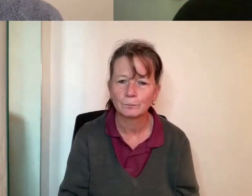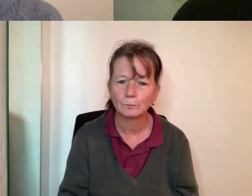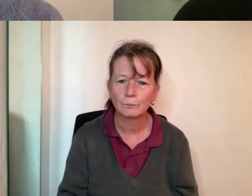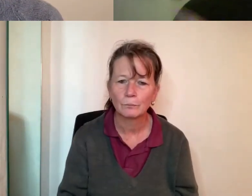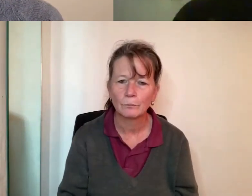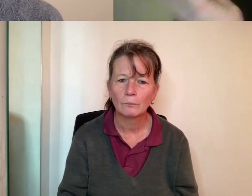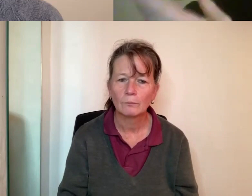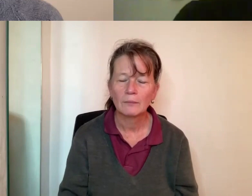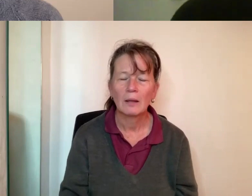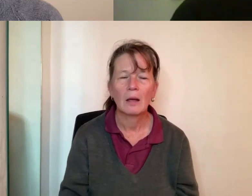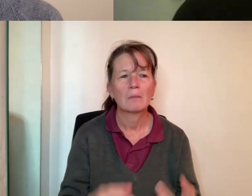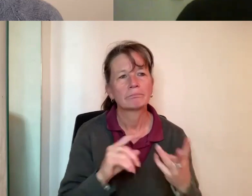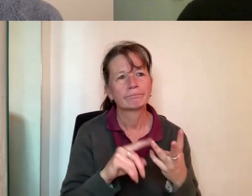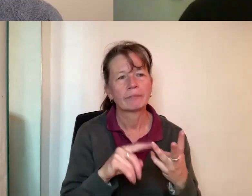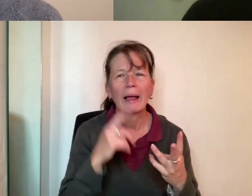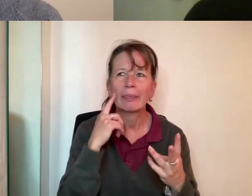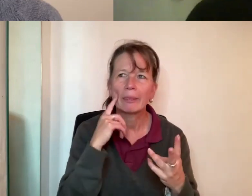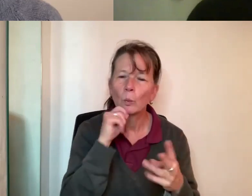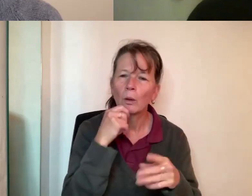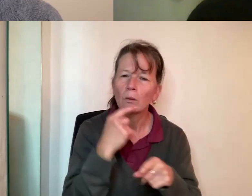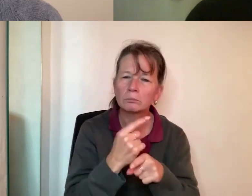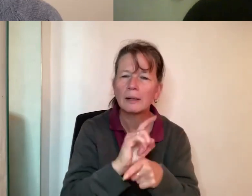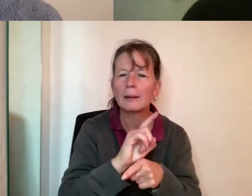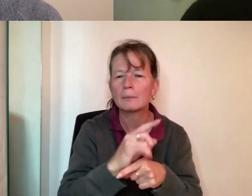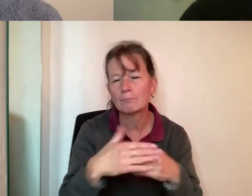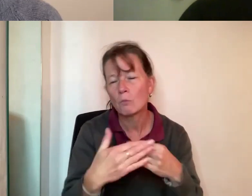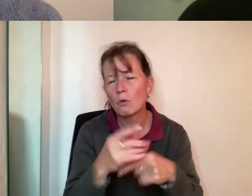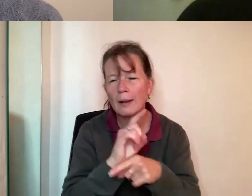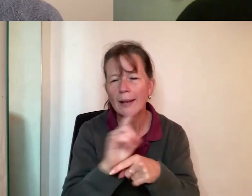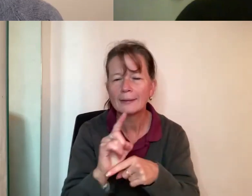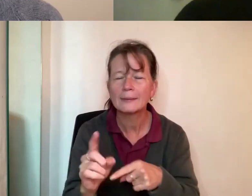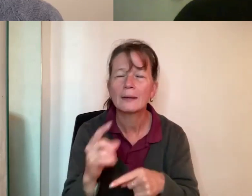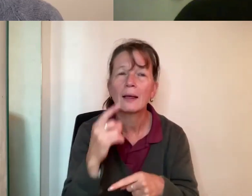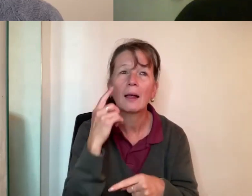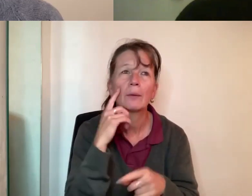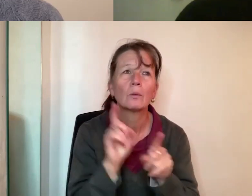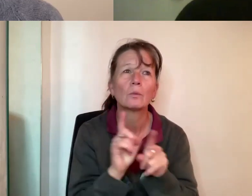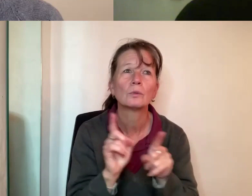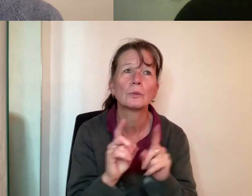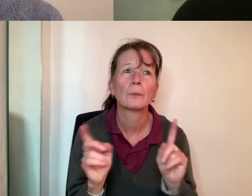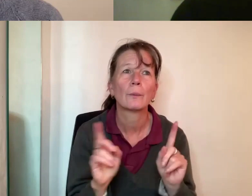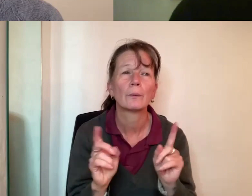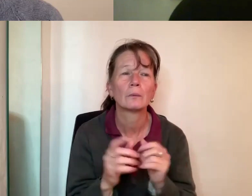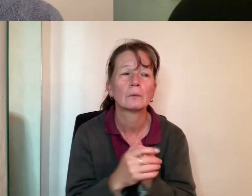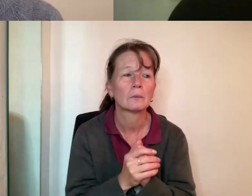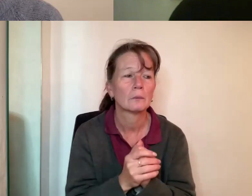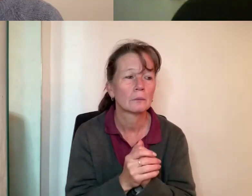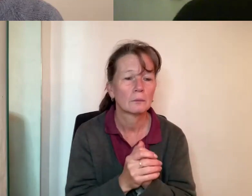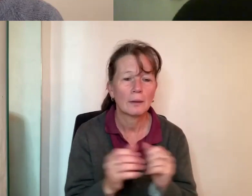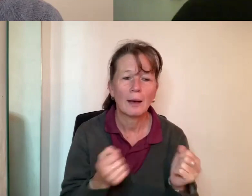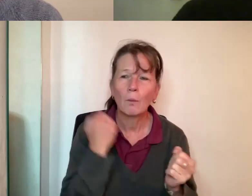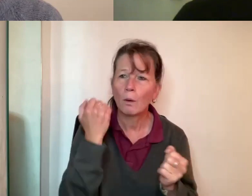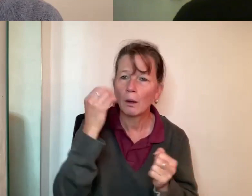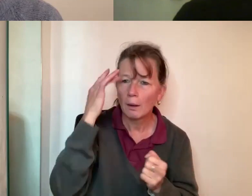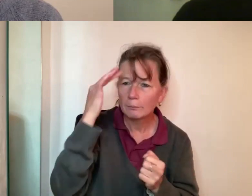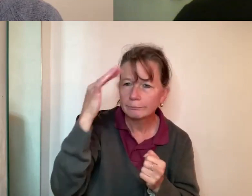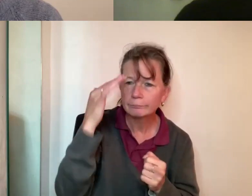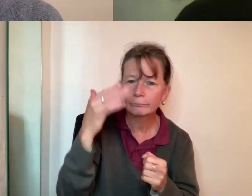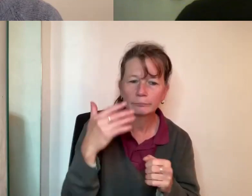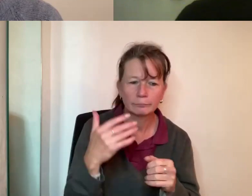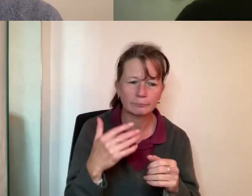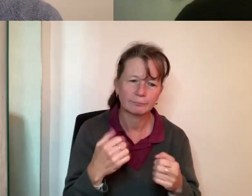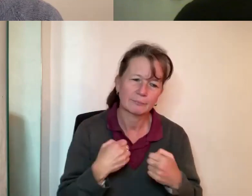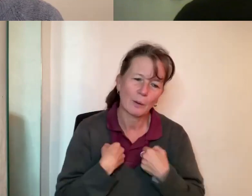And then I think something that we'll talk more about later is also when we have a philosophy of working generally that